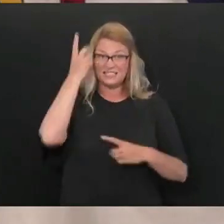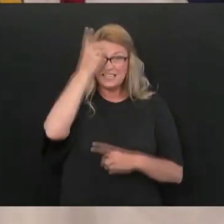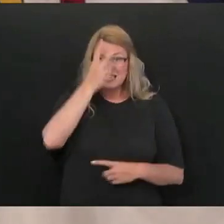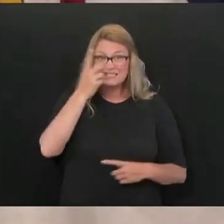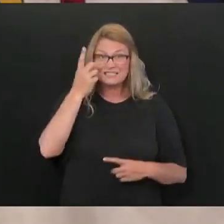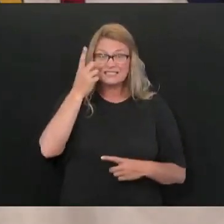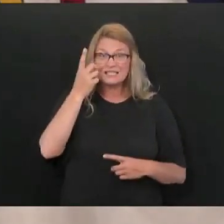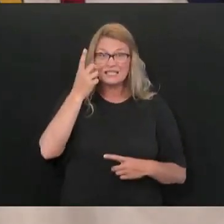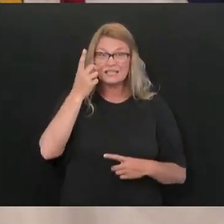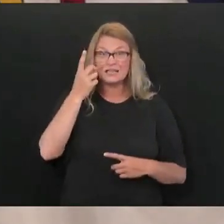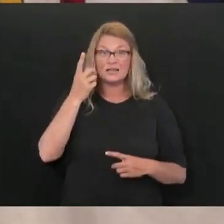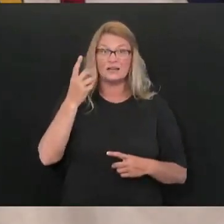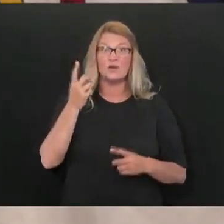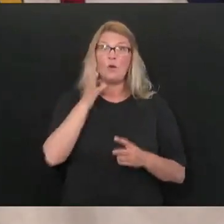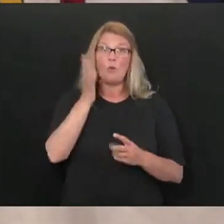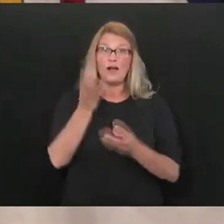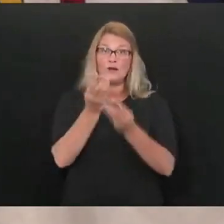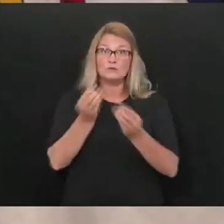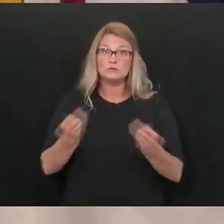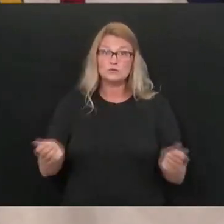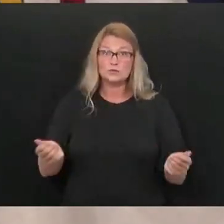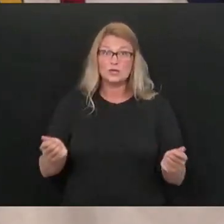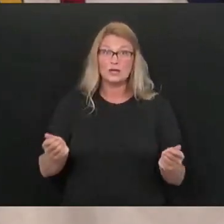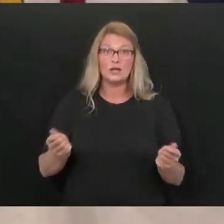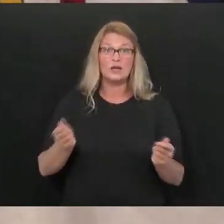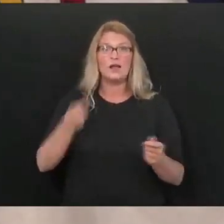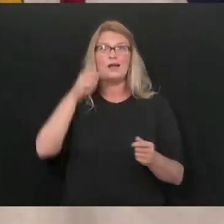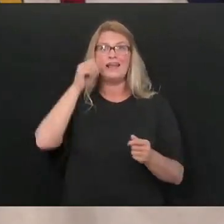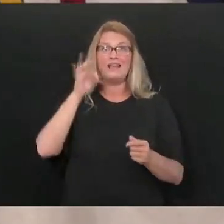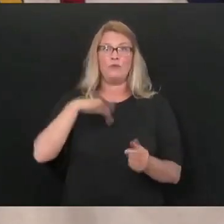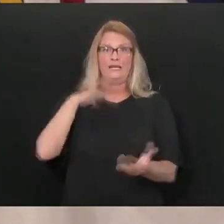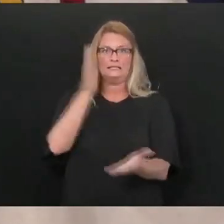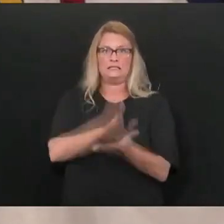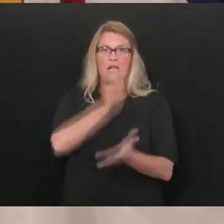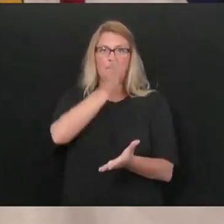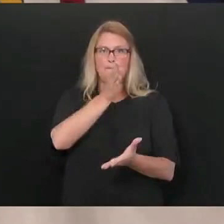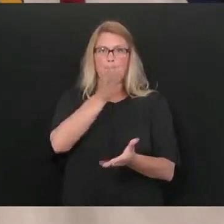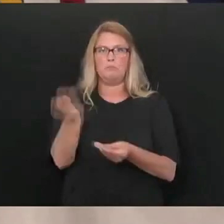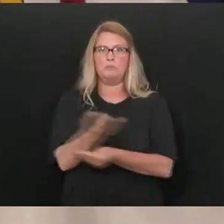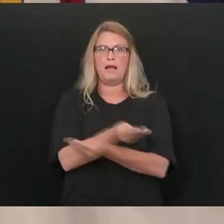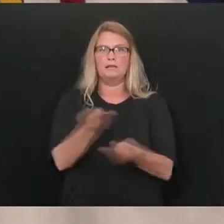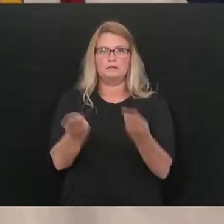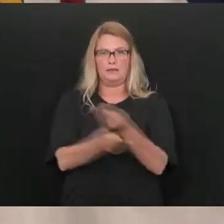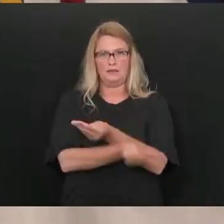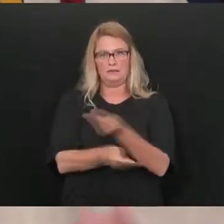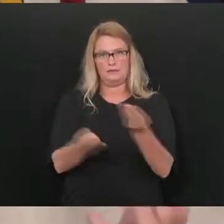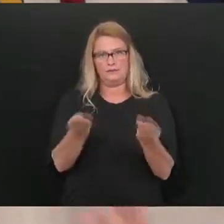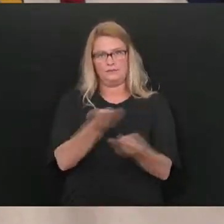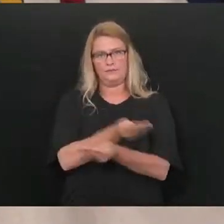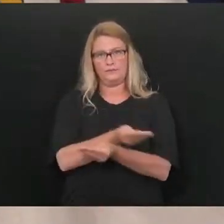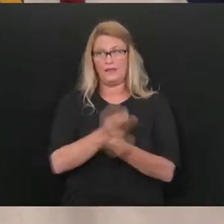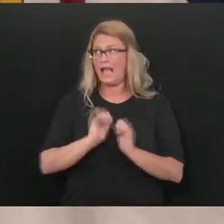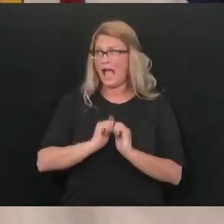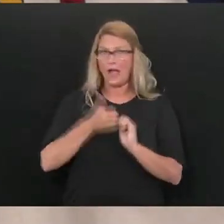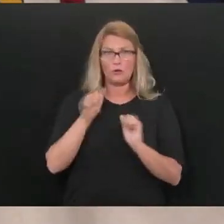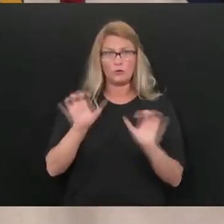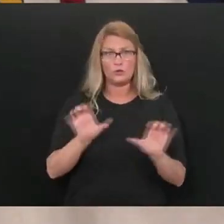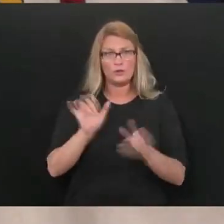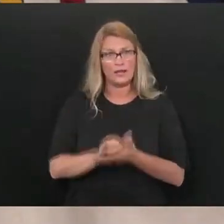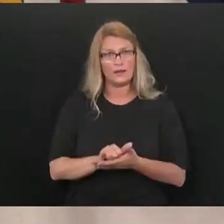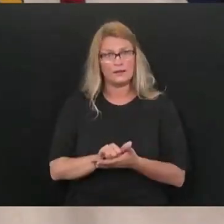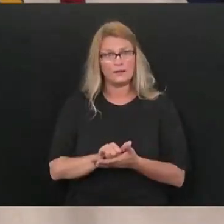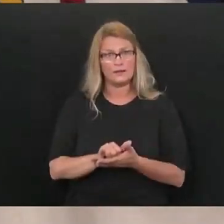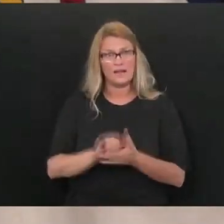we restrict this disease from passing from one to another. Now, how do we do that, West Virginia? How do we do